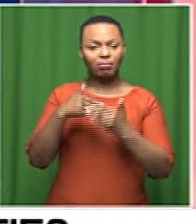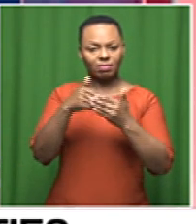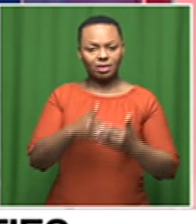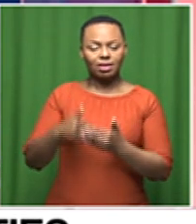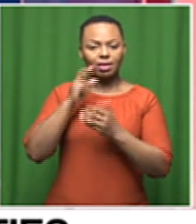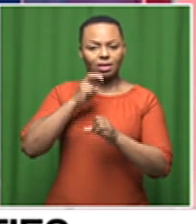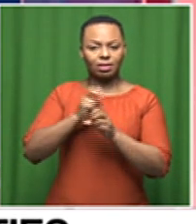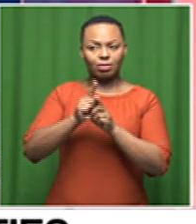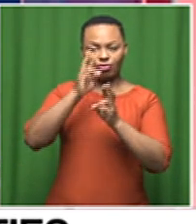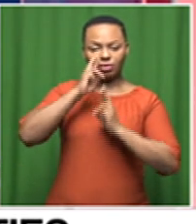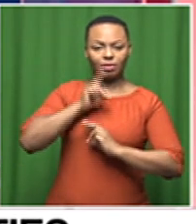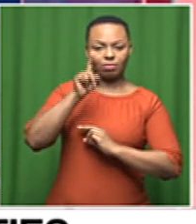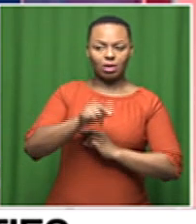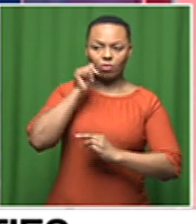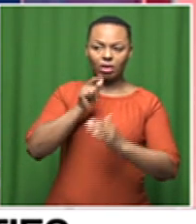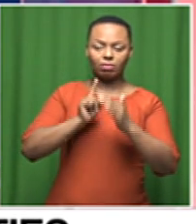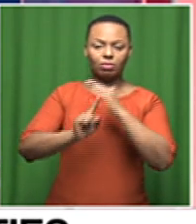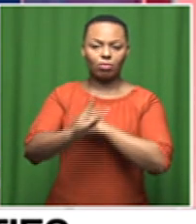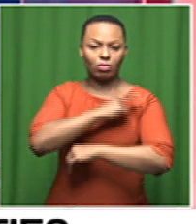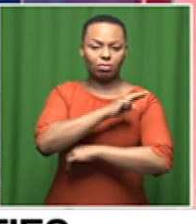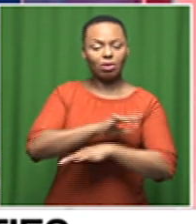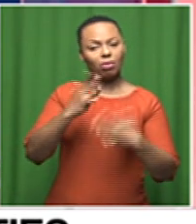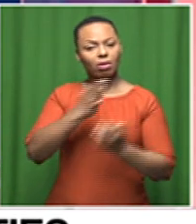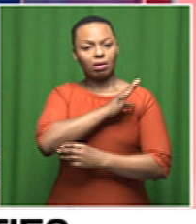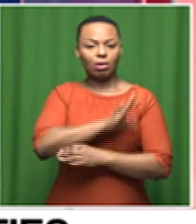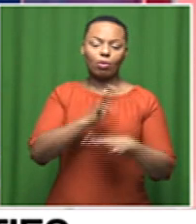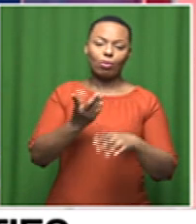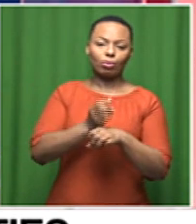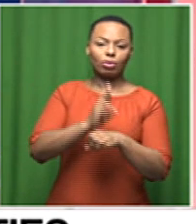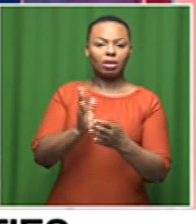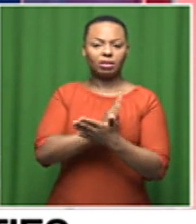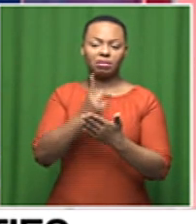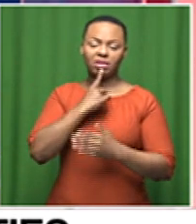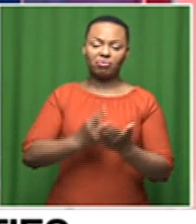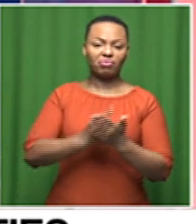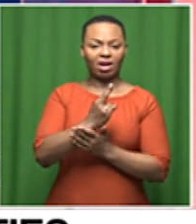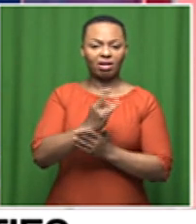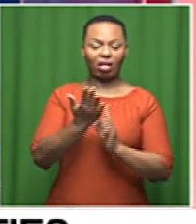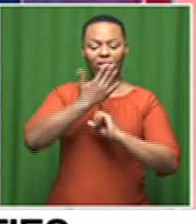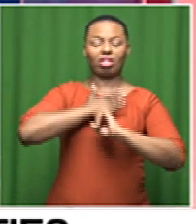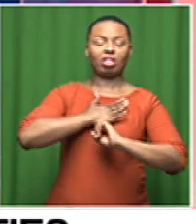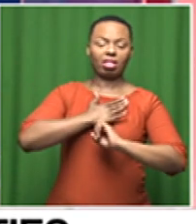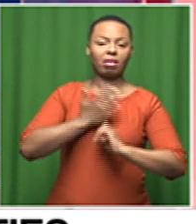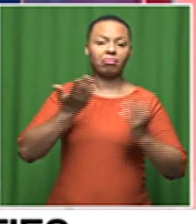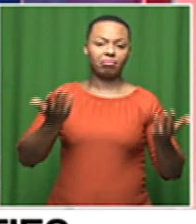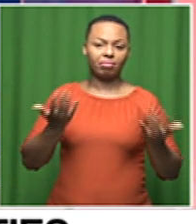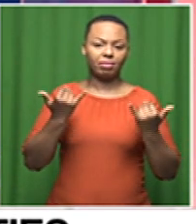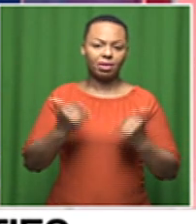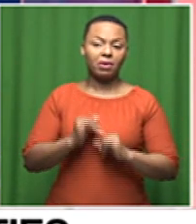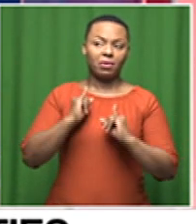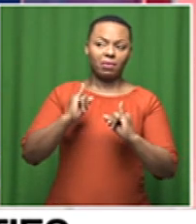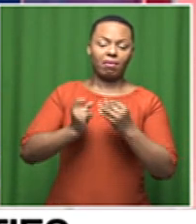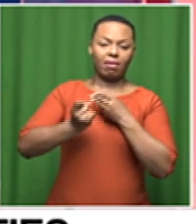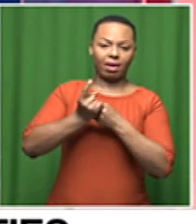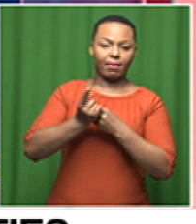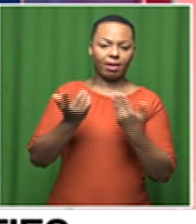whilst accessing treatment at these facilities. Now, some feel that they're being stripped of their rights, which places their well-being under severe threat. To